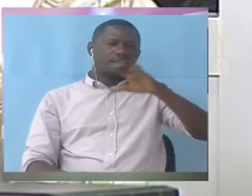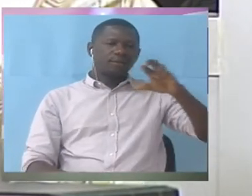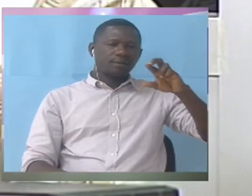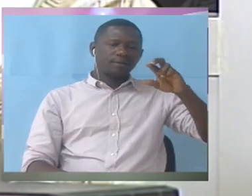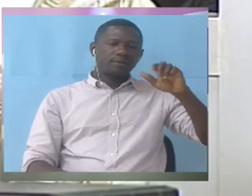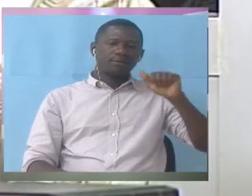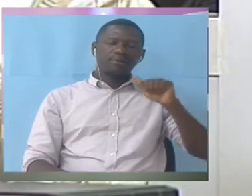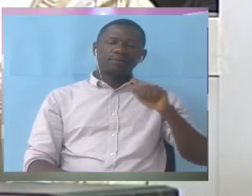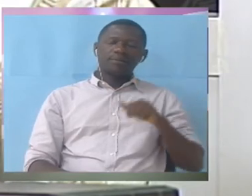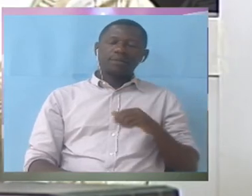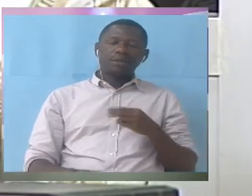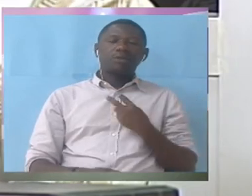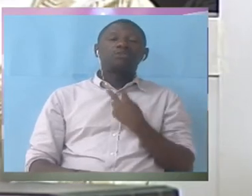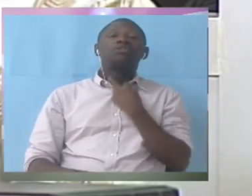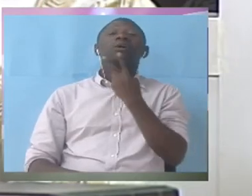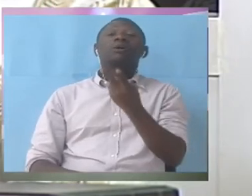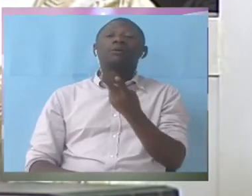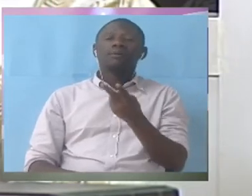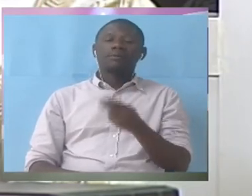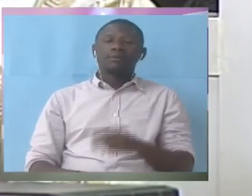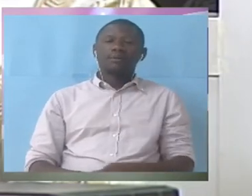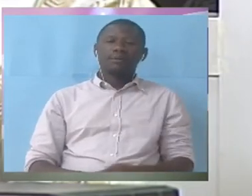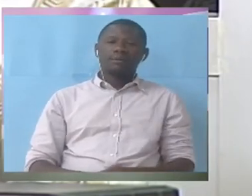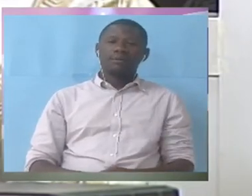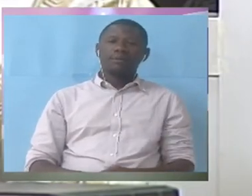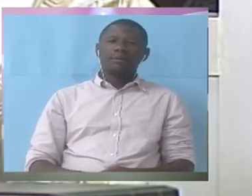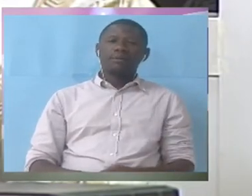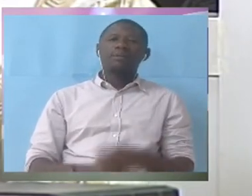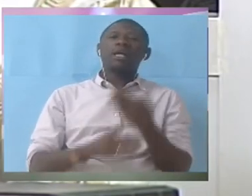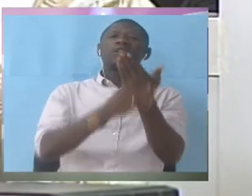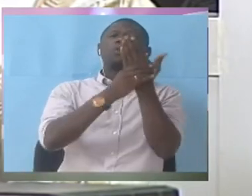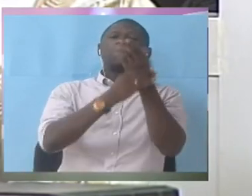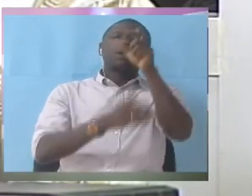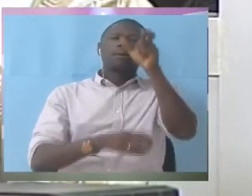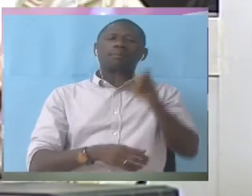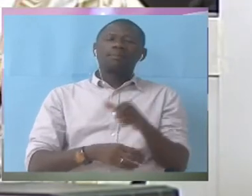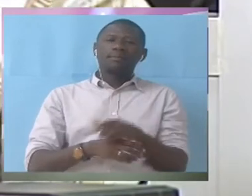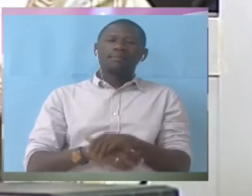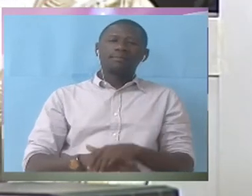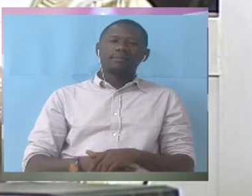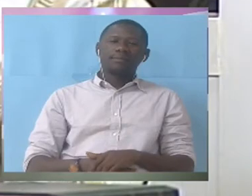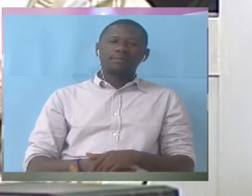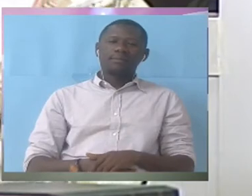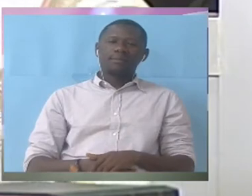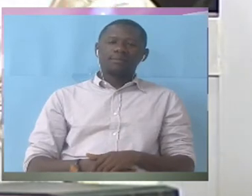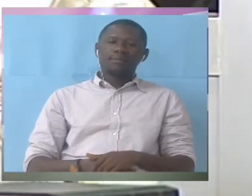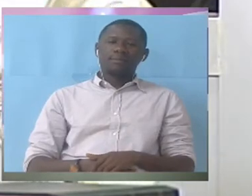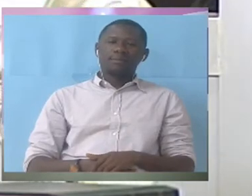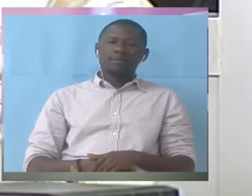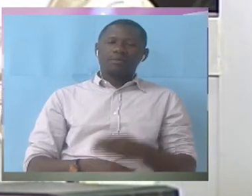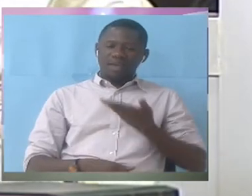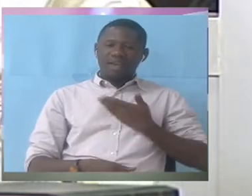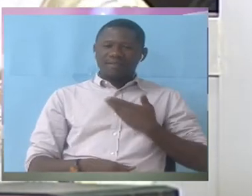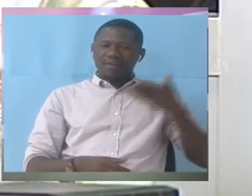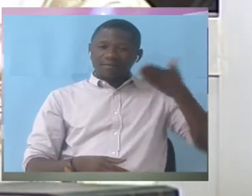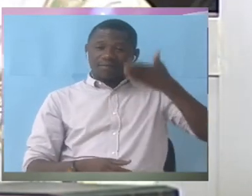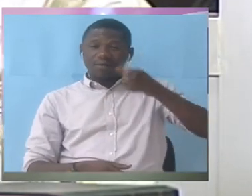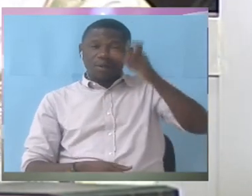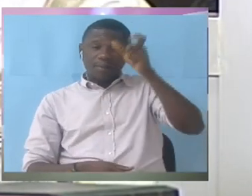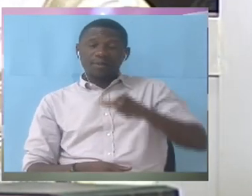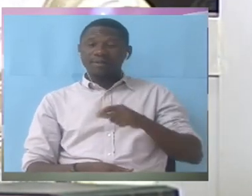Samsudin Sar shouted at me, Doc. Daldi yuhu sumatur ne ma doc. Gan amna. Ne amna ngande.